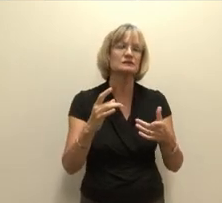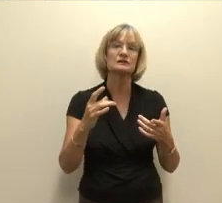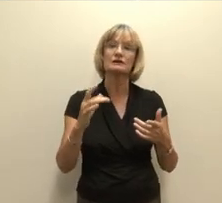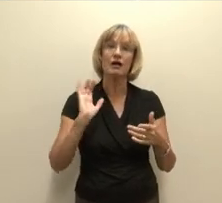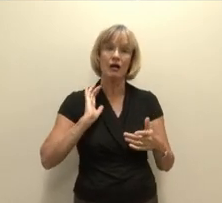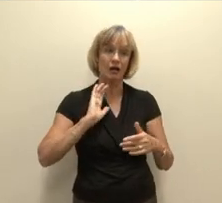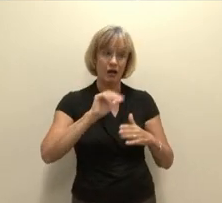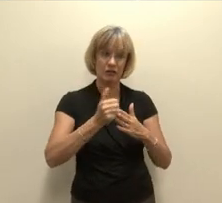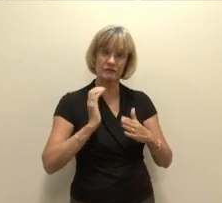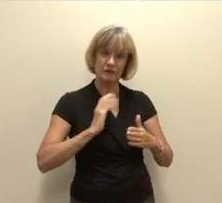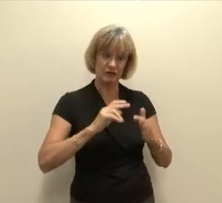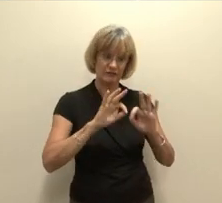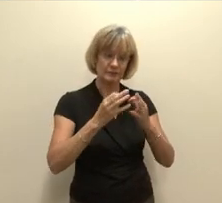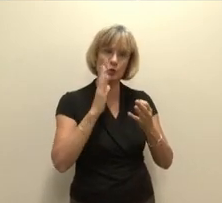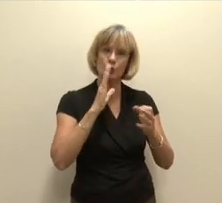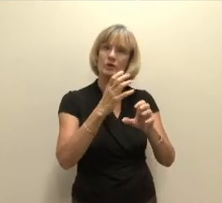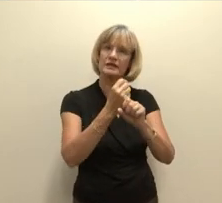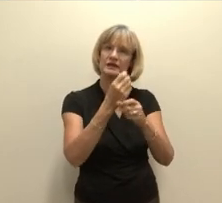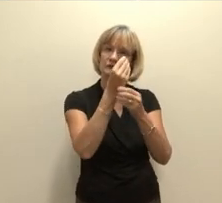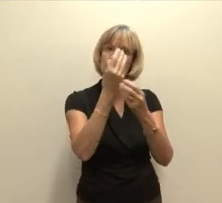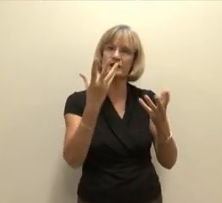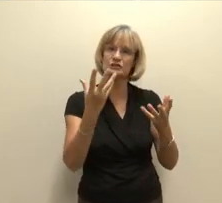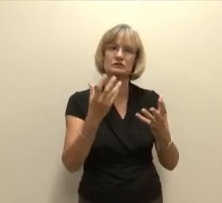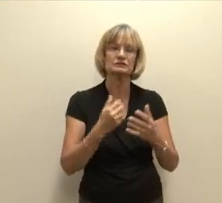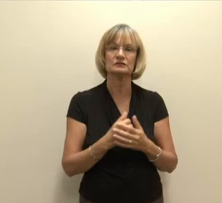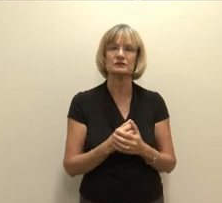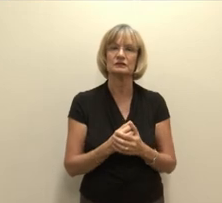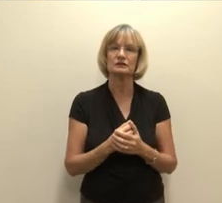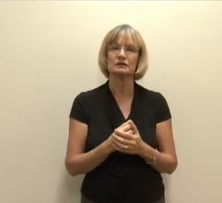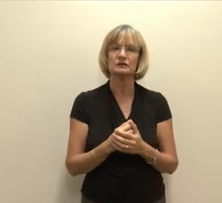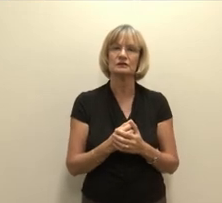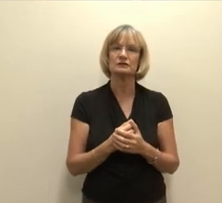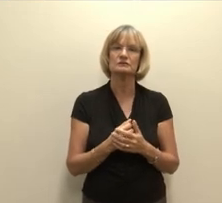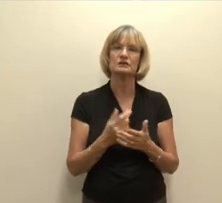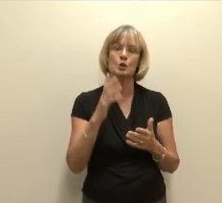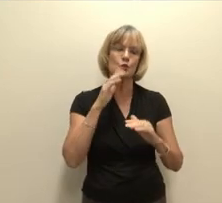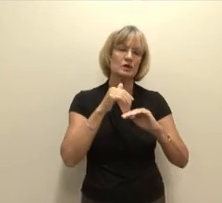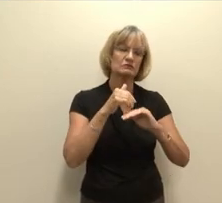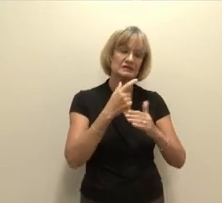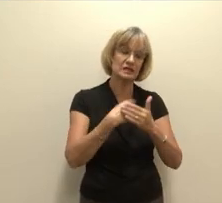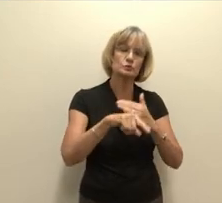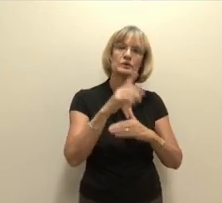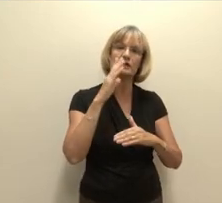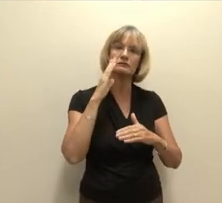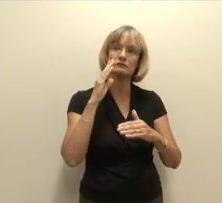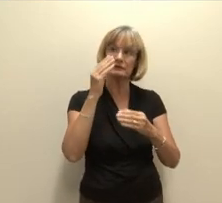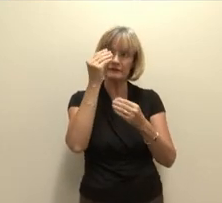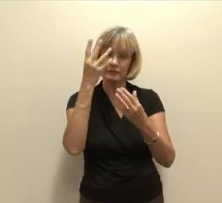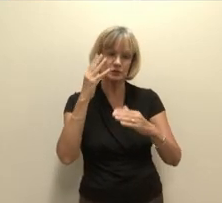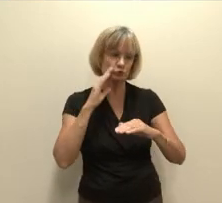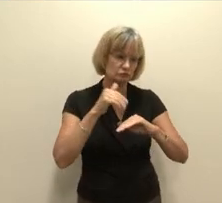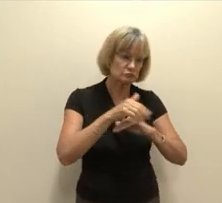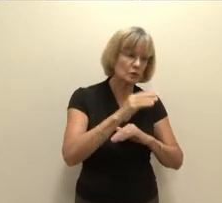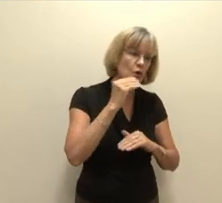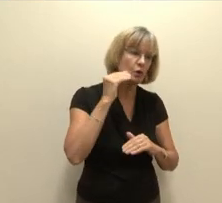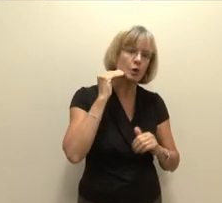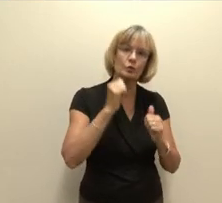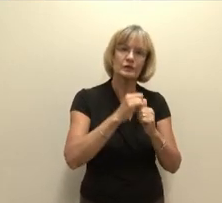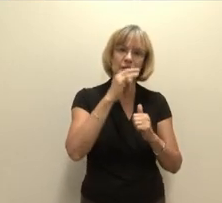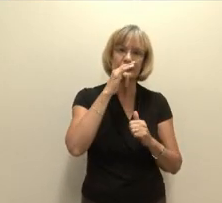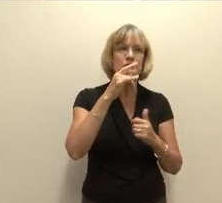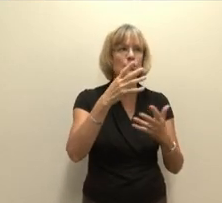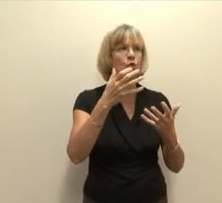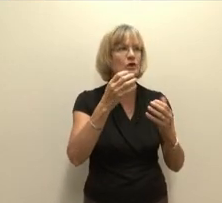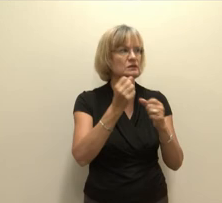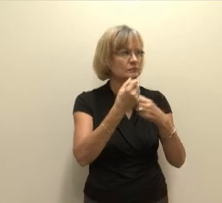our families will be receiving information home with their students next week, and we just want to make sure that the community